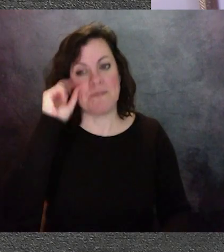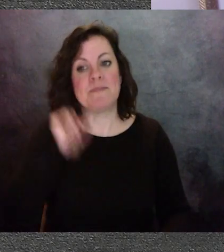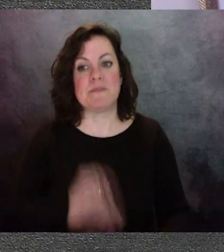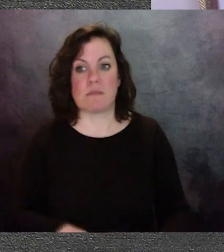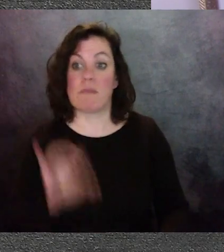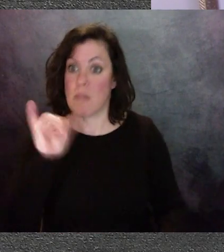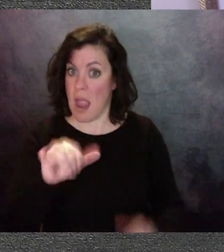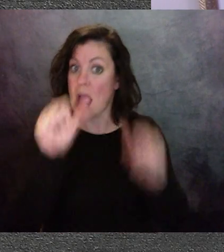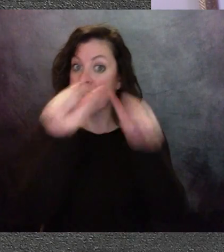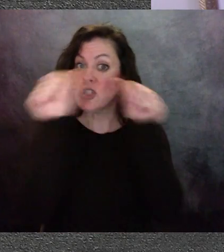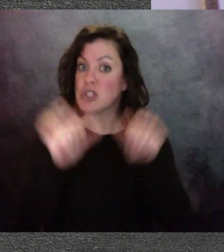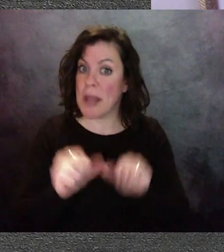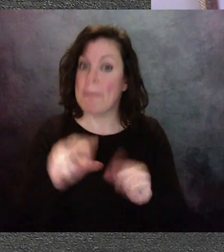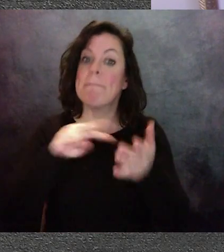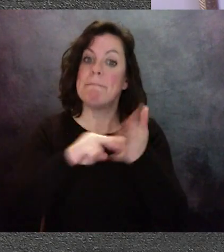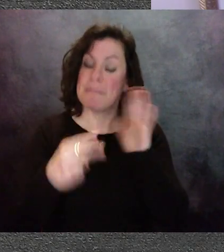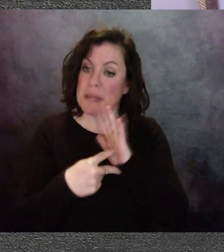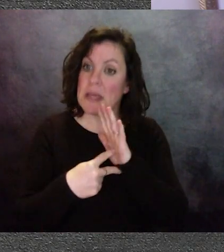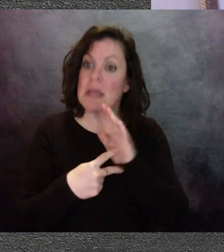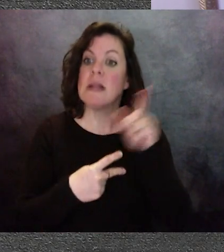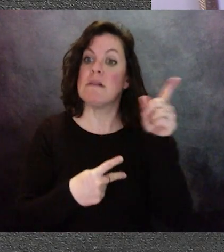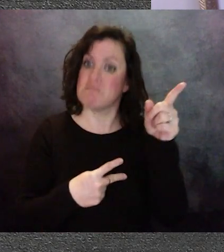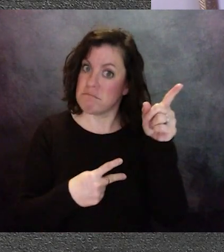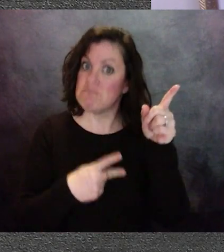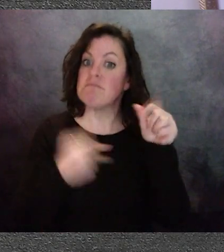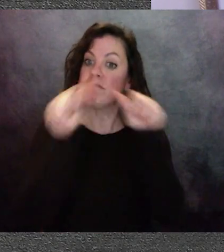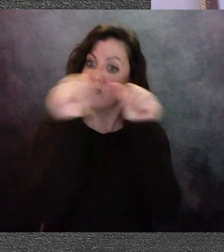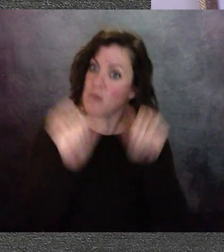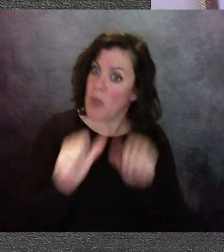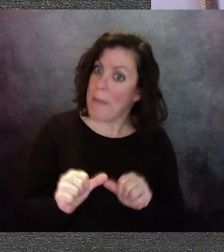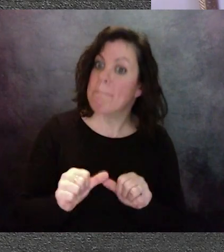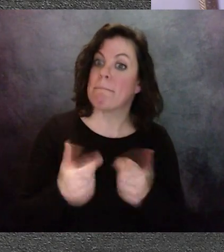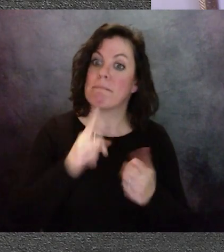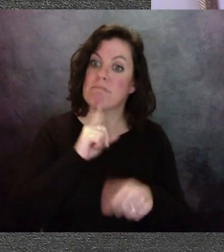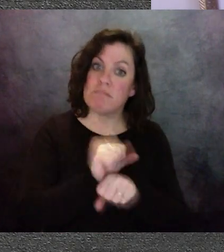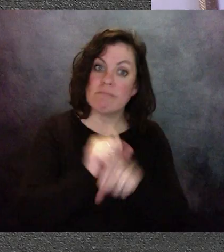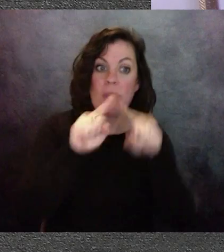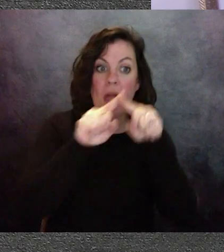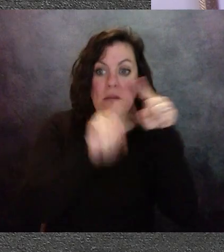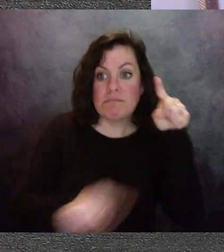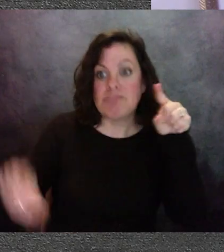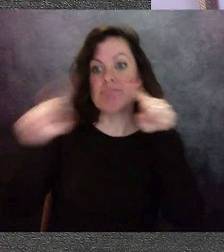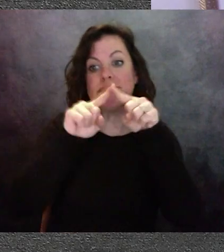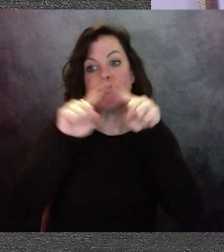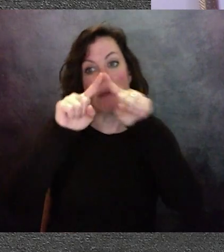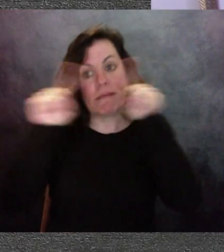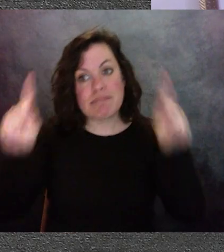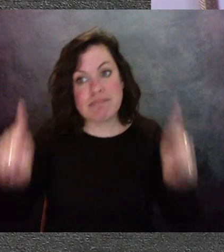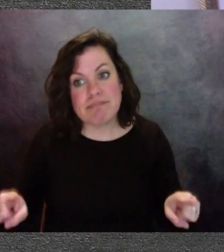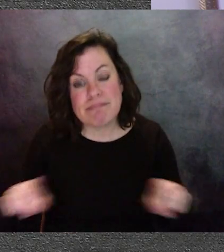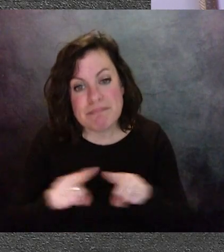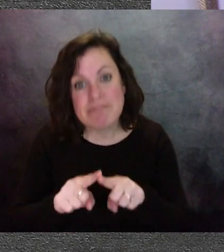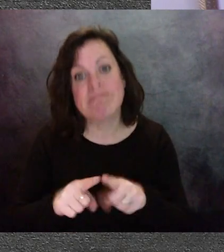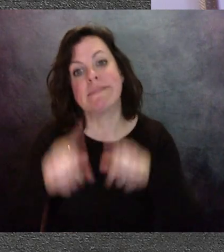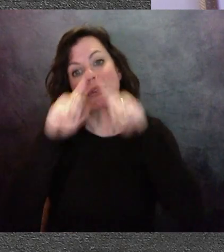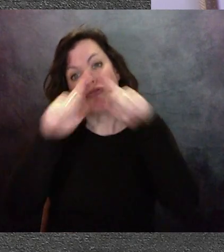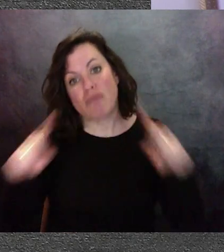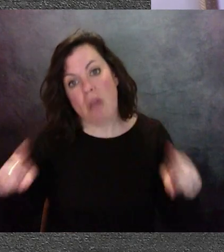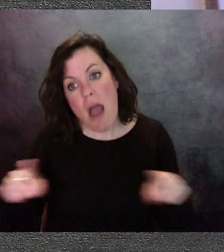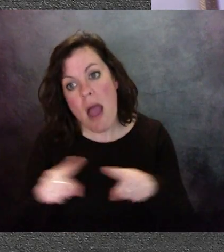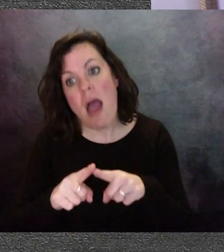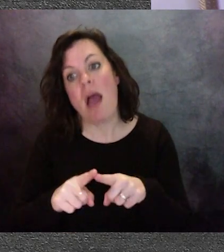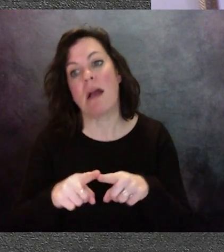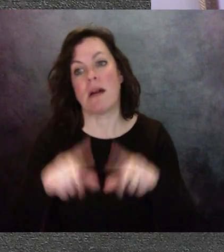of the word shape. And what's really neat about the shape of things is you can take these 4 basic shapes and a few other